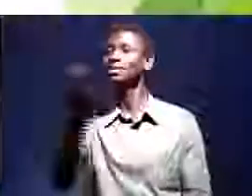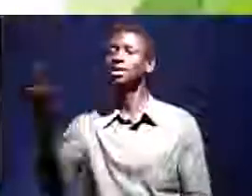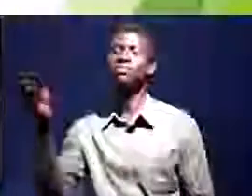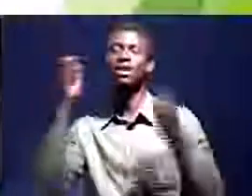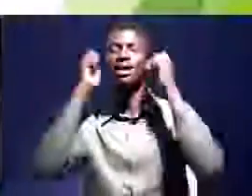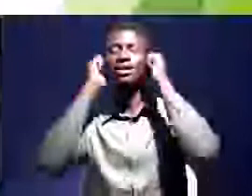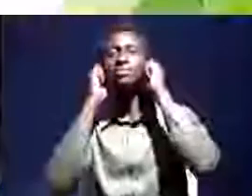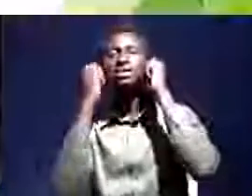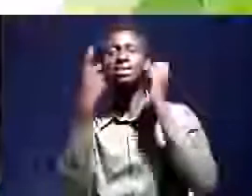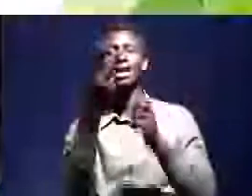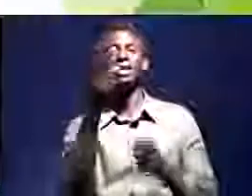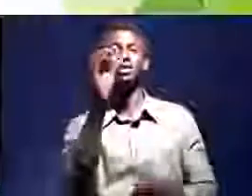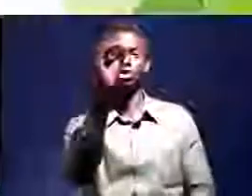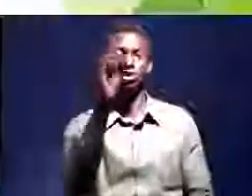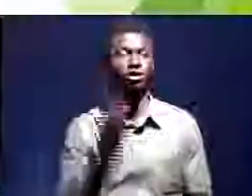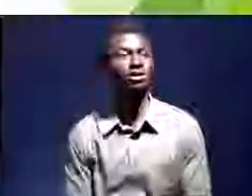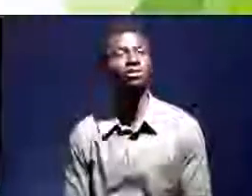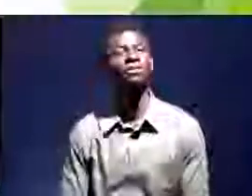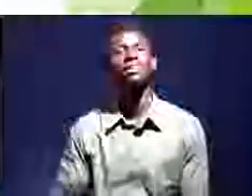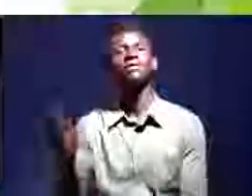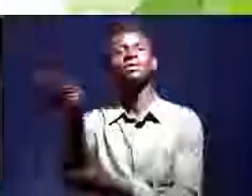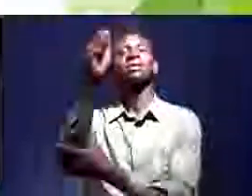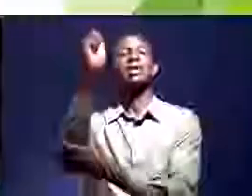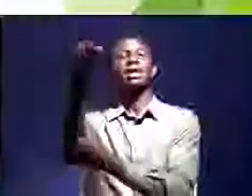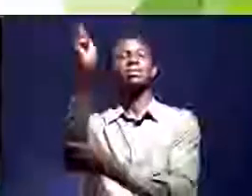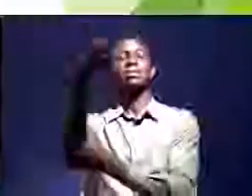Wave to them tonight.